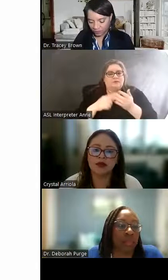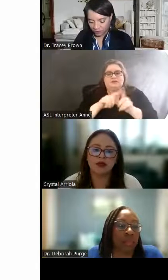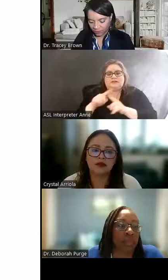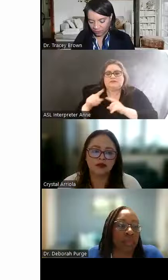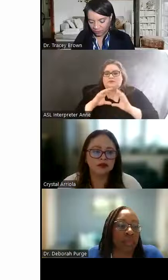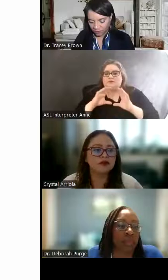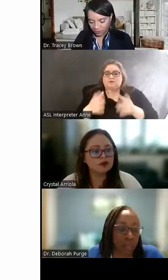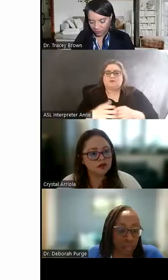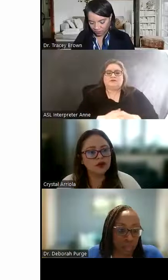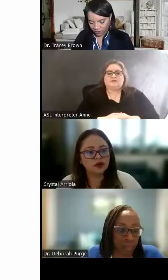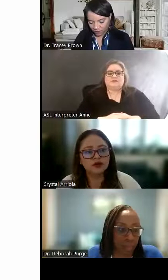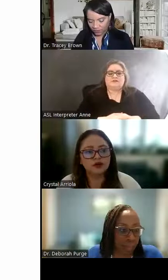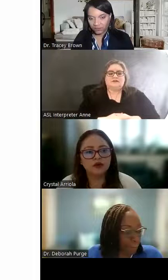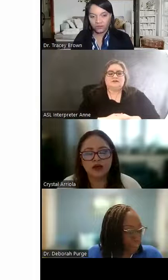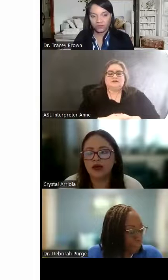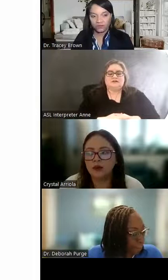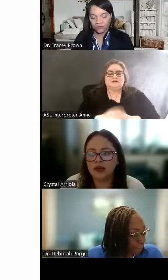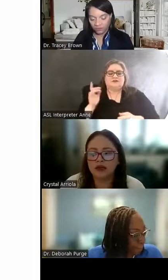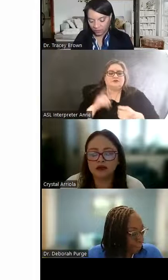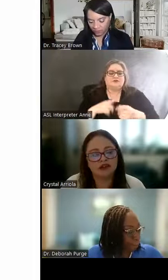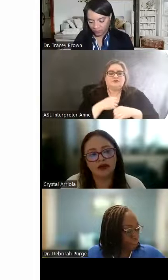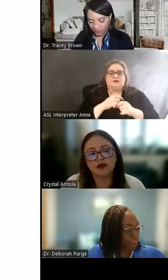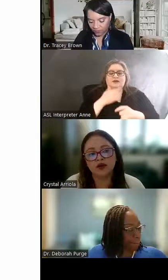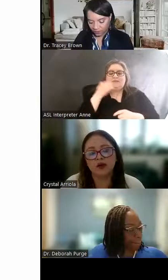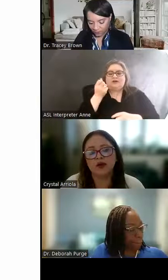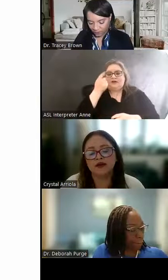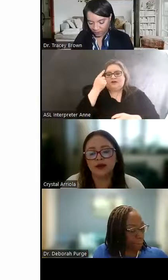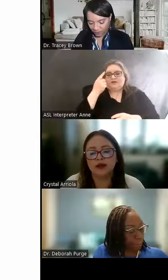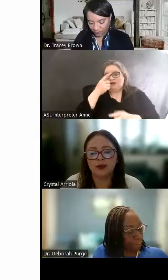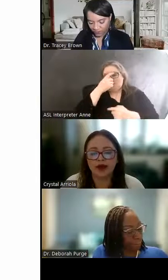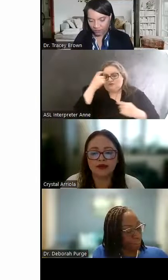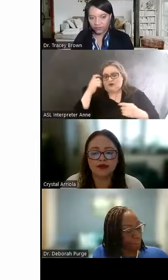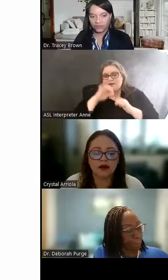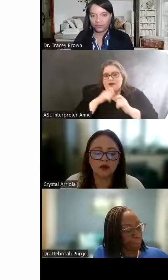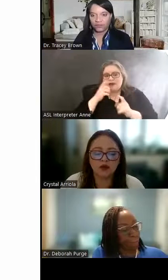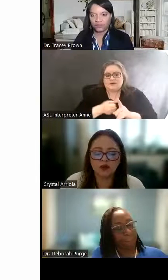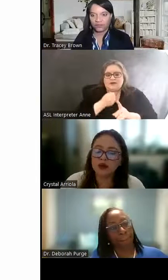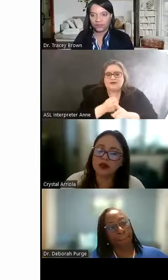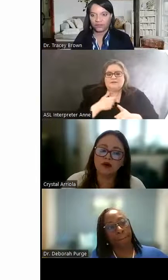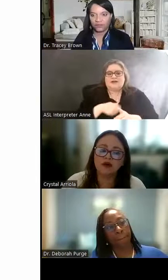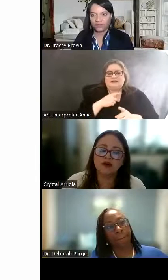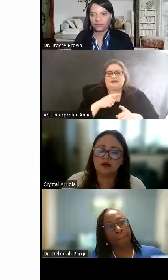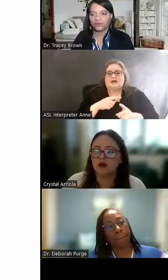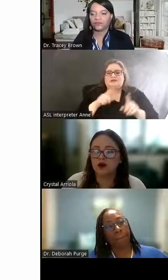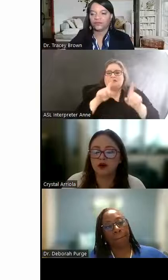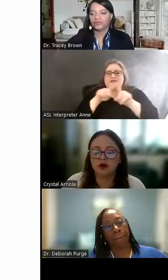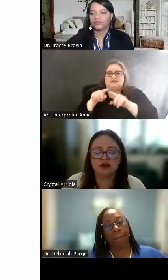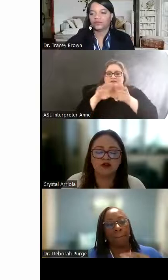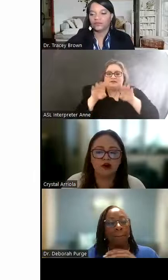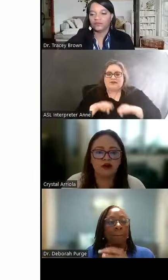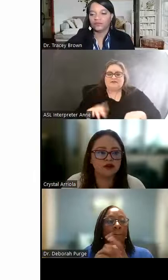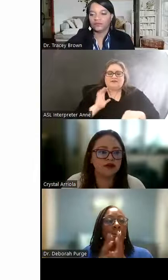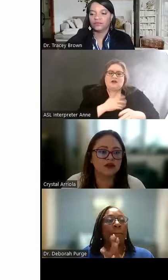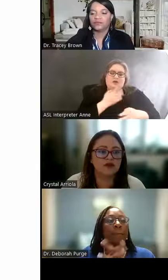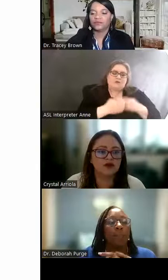groups, and in order to create a better understanding of trauma, of how it impacts us on multiple levels, our emotions,